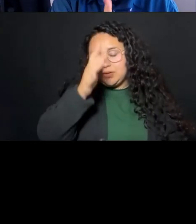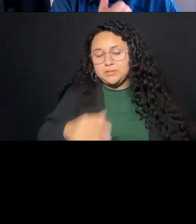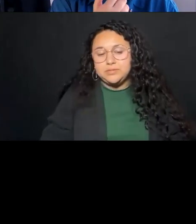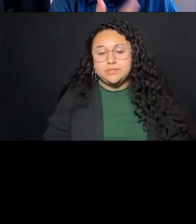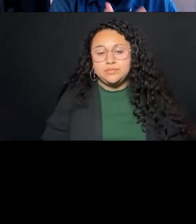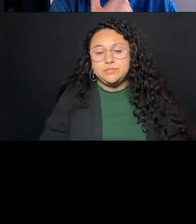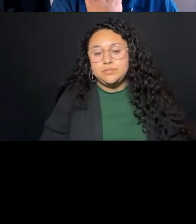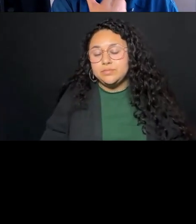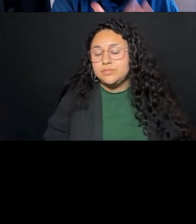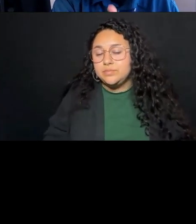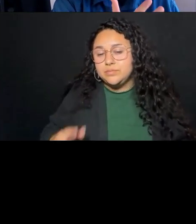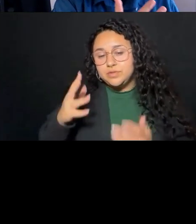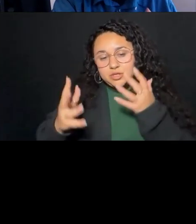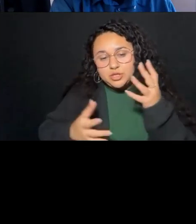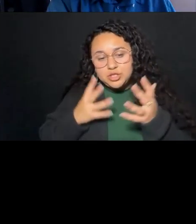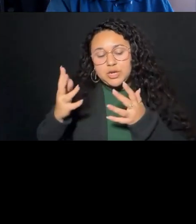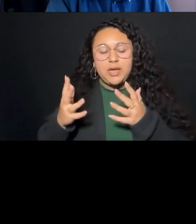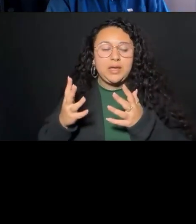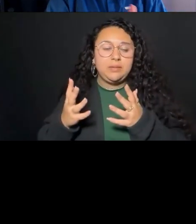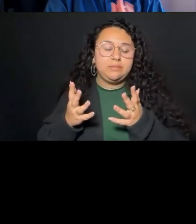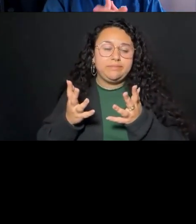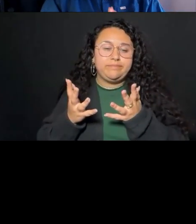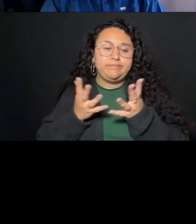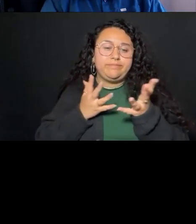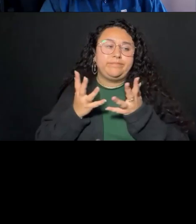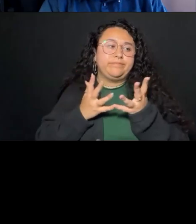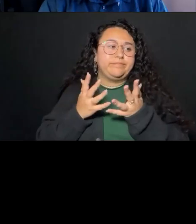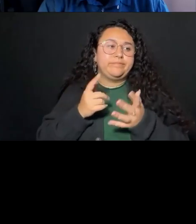heard, shame, embarrassment, guilt.